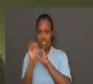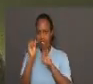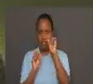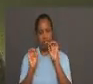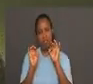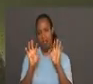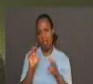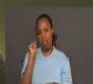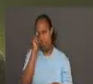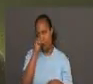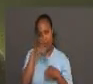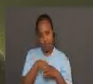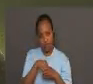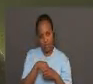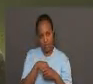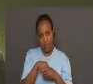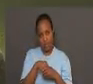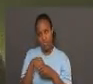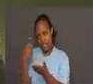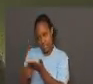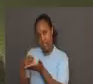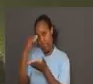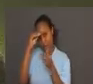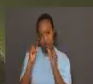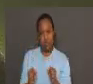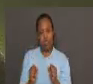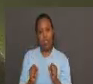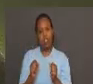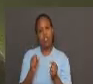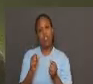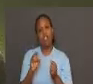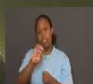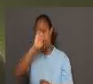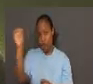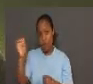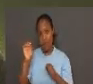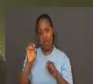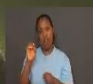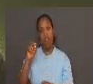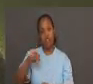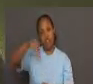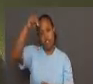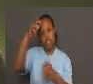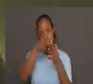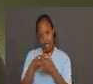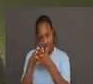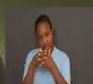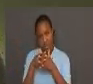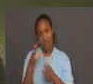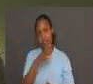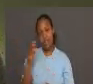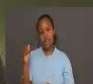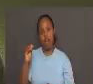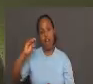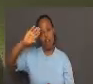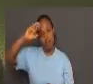in Ethiopia to learn from, as there is in Europe, North America, and